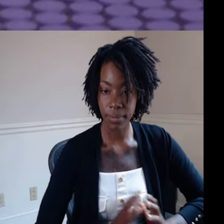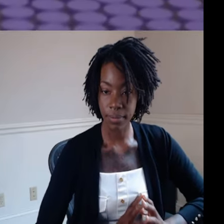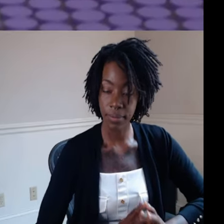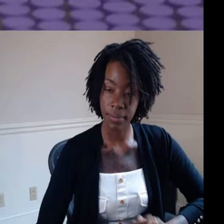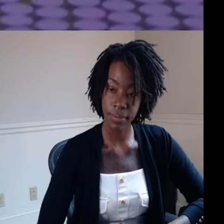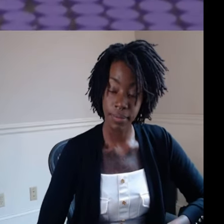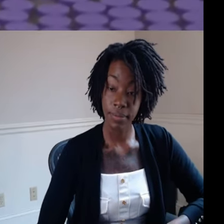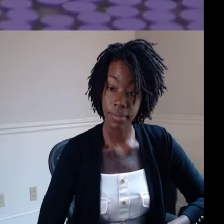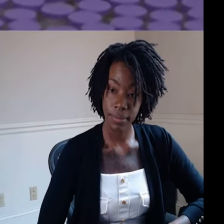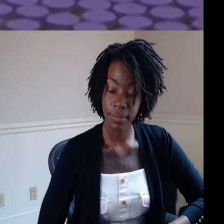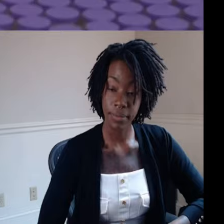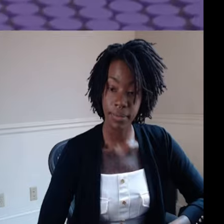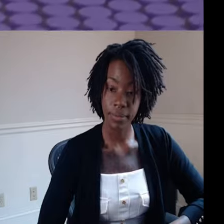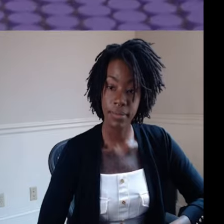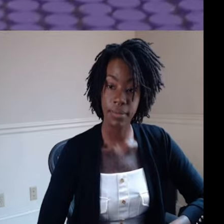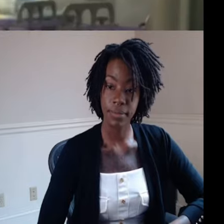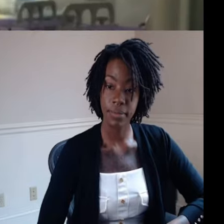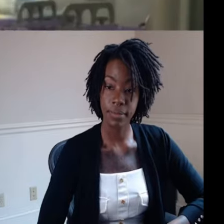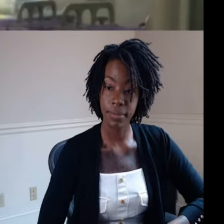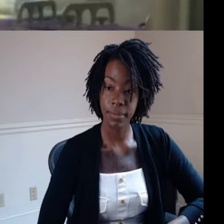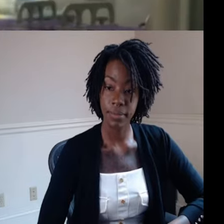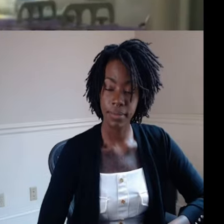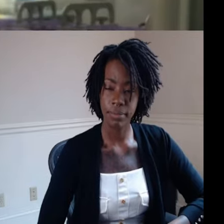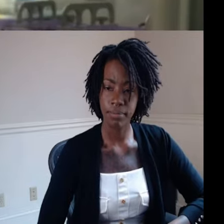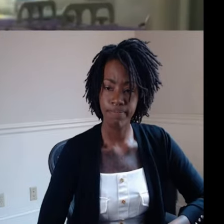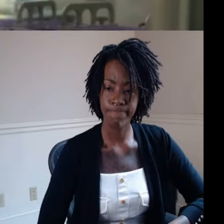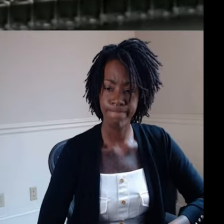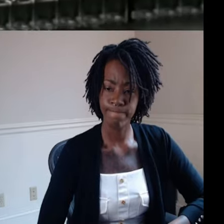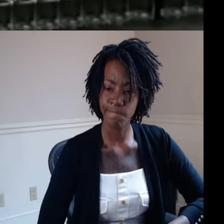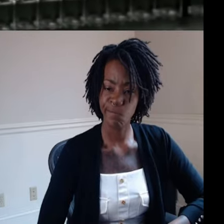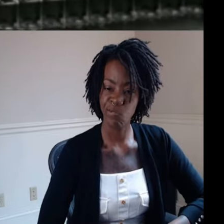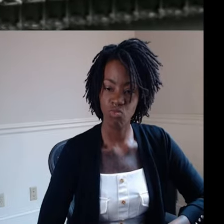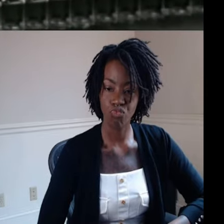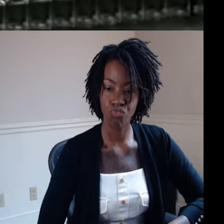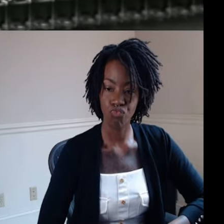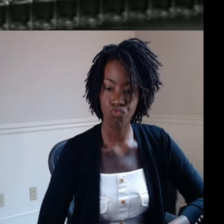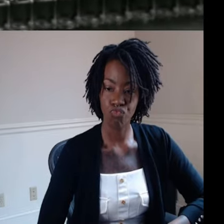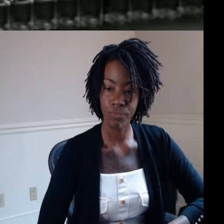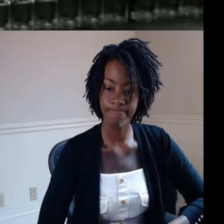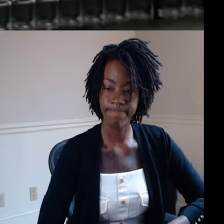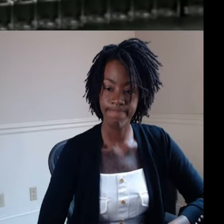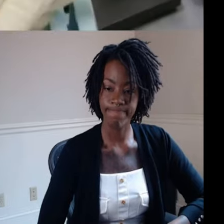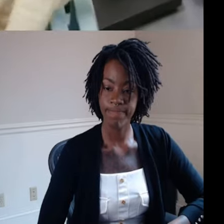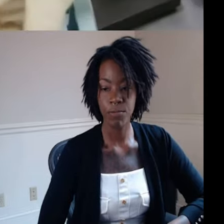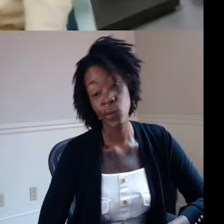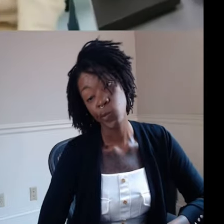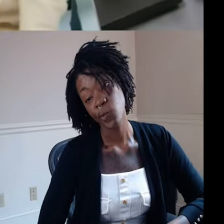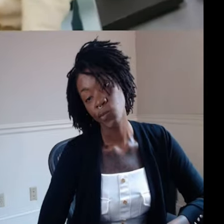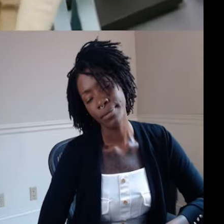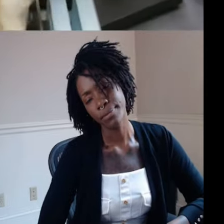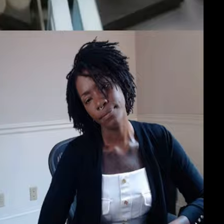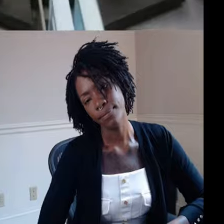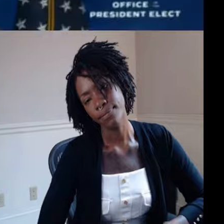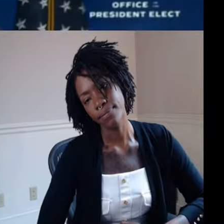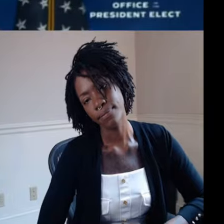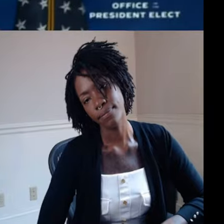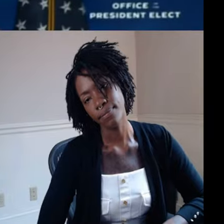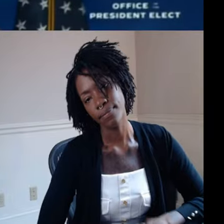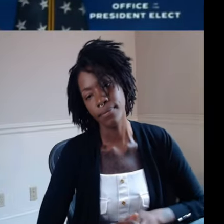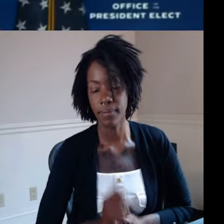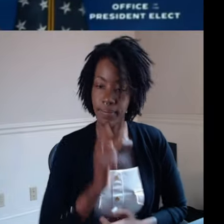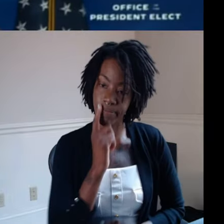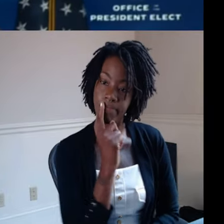But he expressed concern over the administration's plans to distribute a COVID vaccine. There is no detailed plan